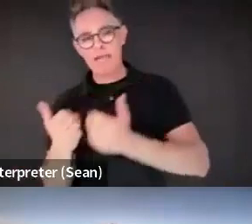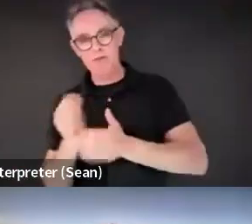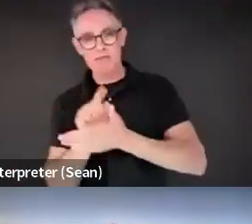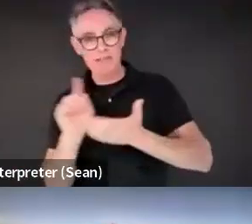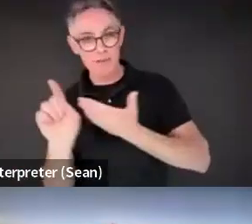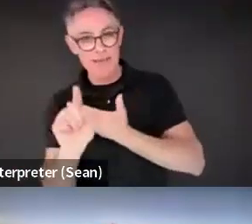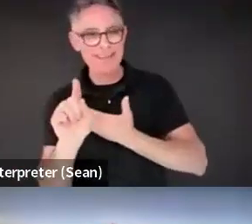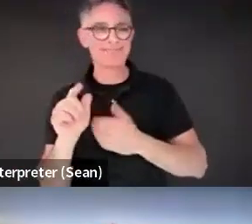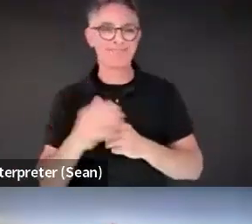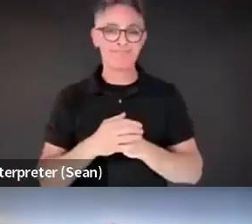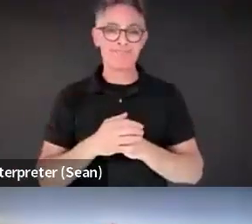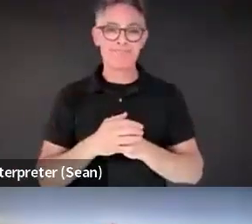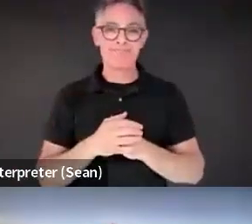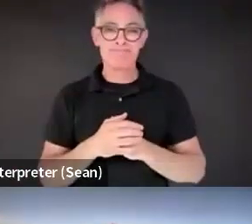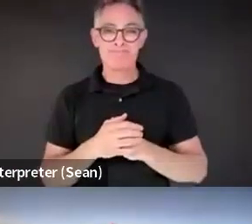proposal.